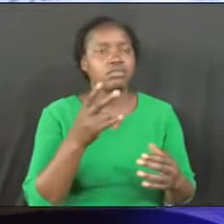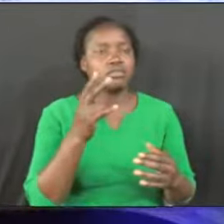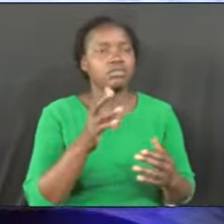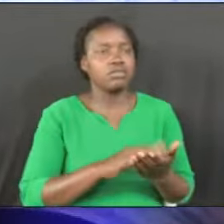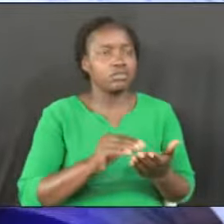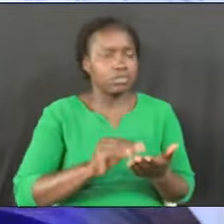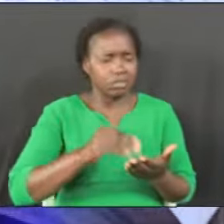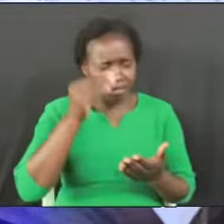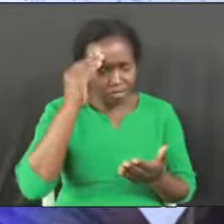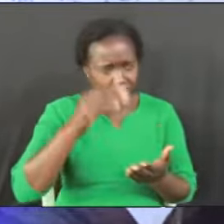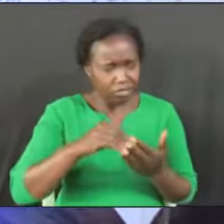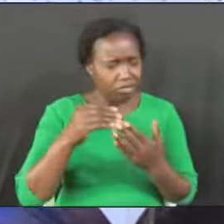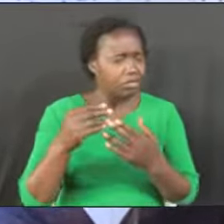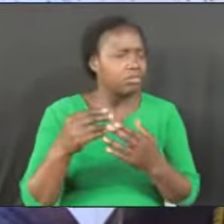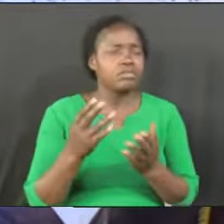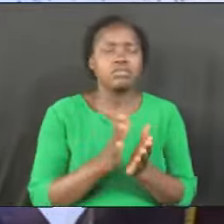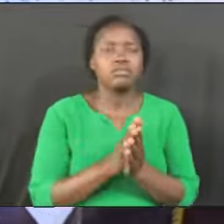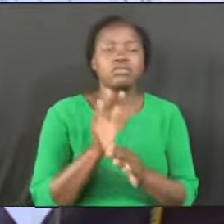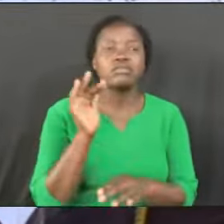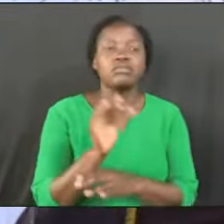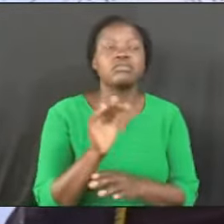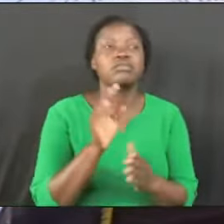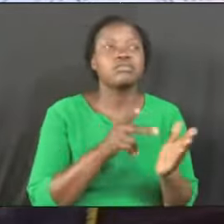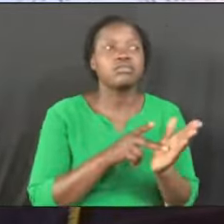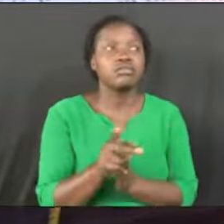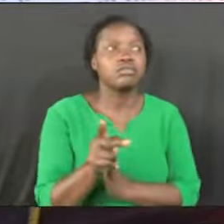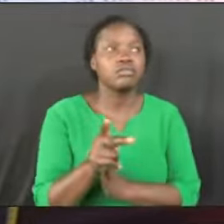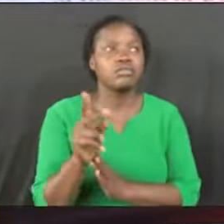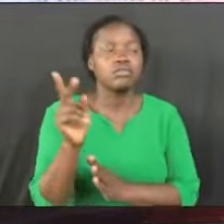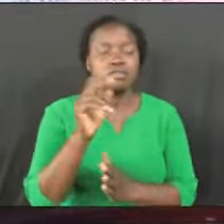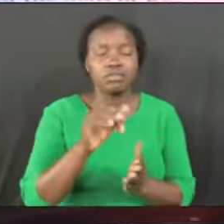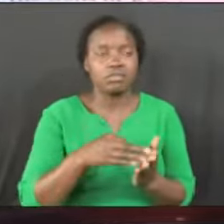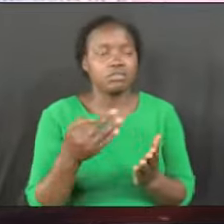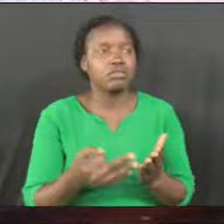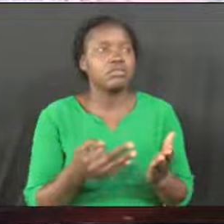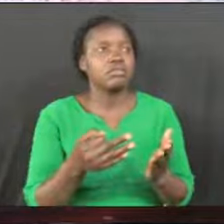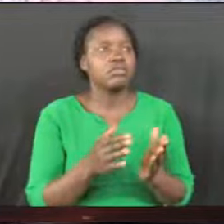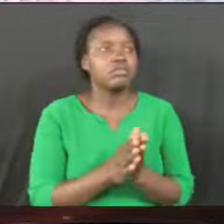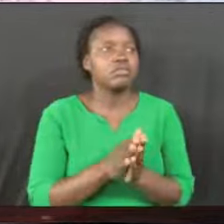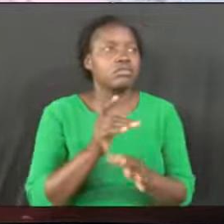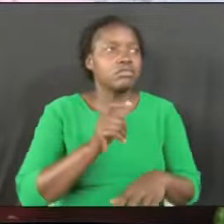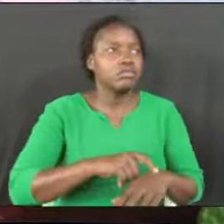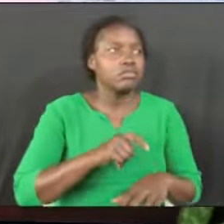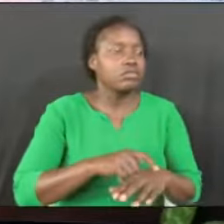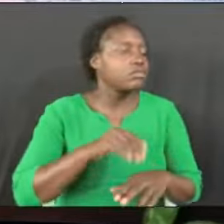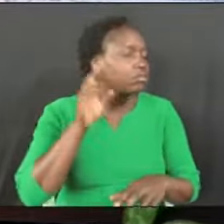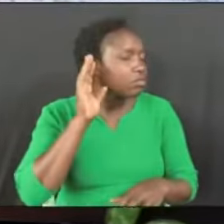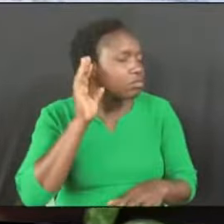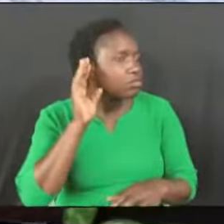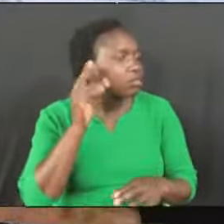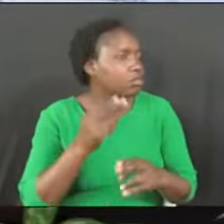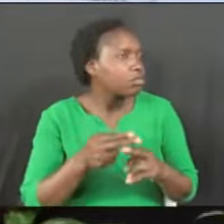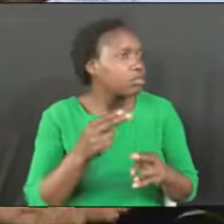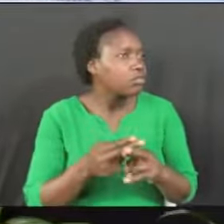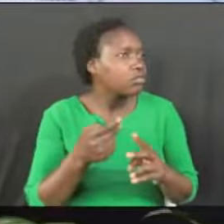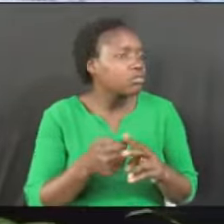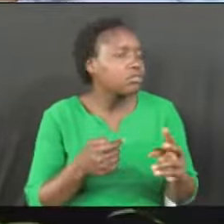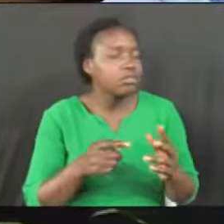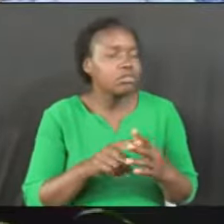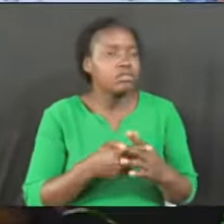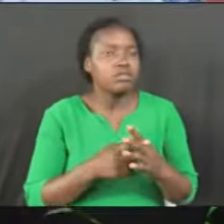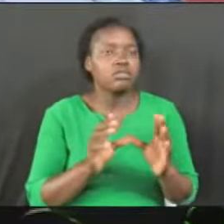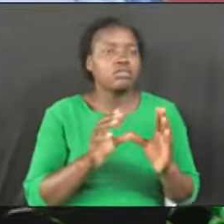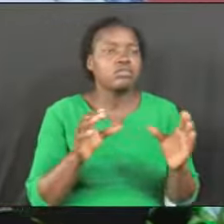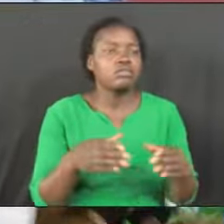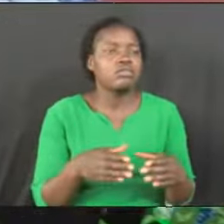It was hard to pay bills, and they didn't think they were going to make it. And so when they heard their child's name, folk just started clapping. There's